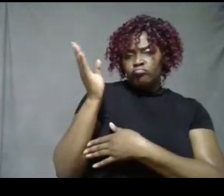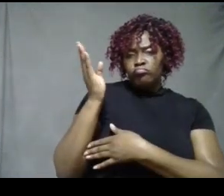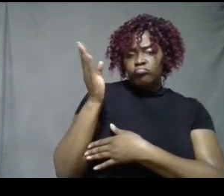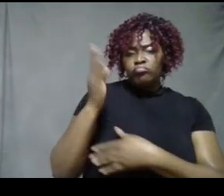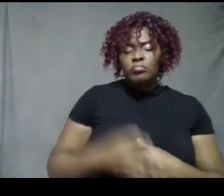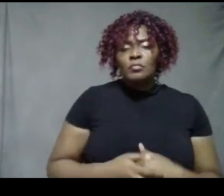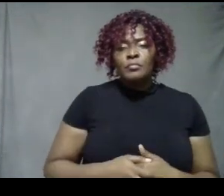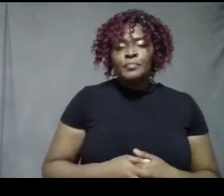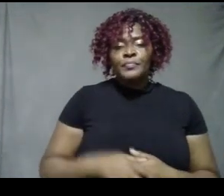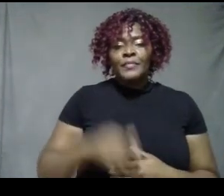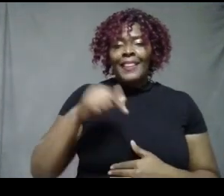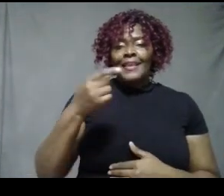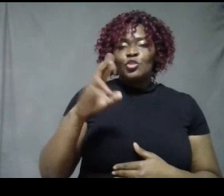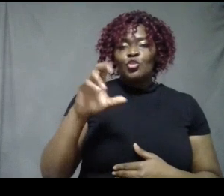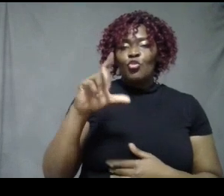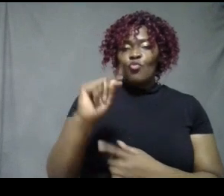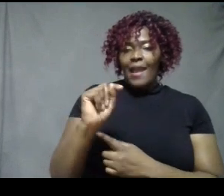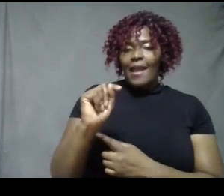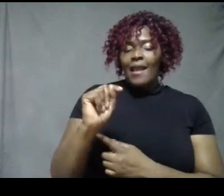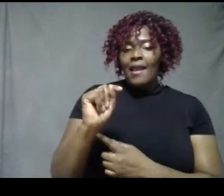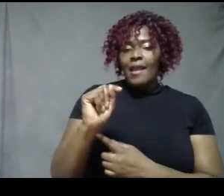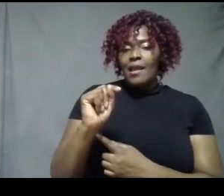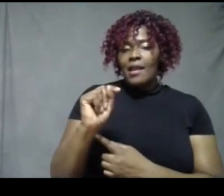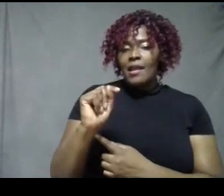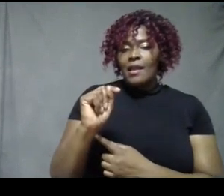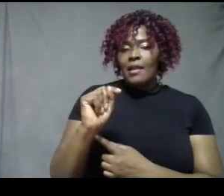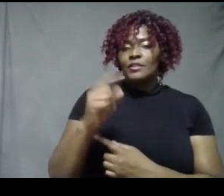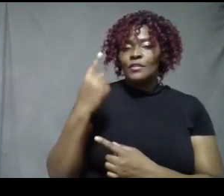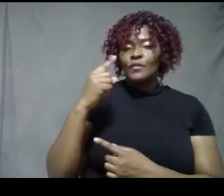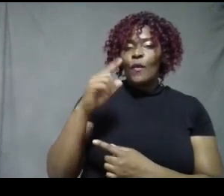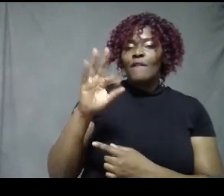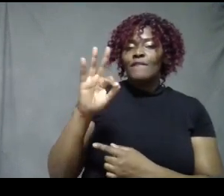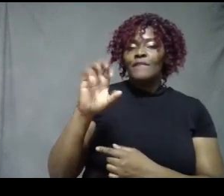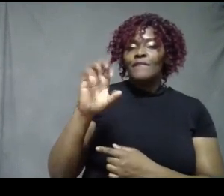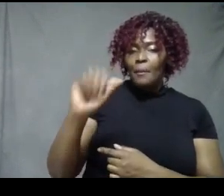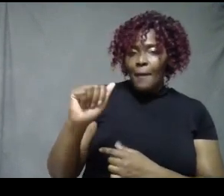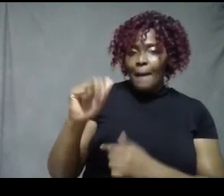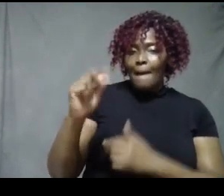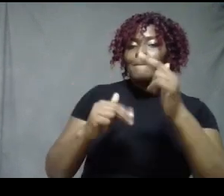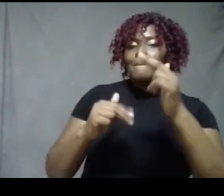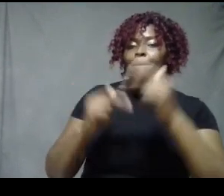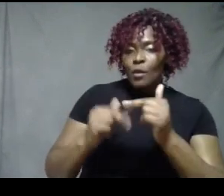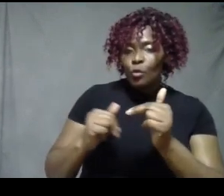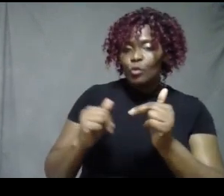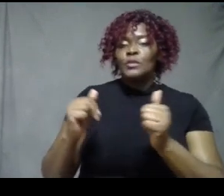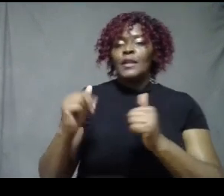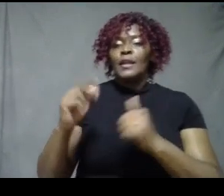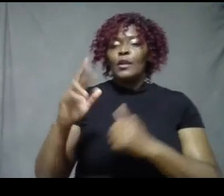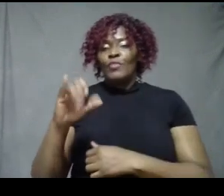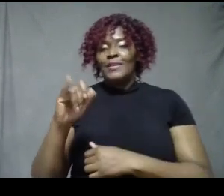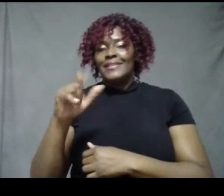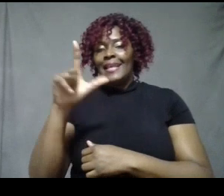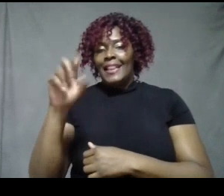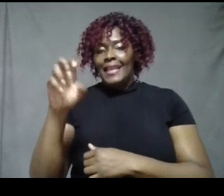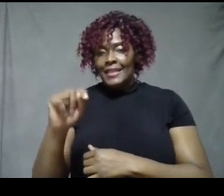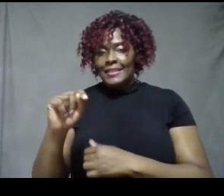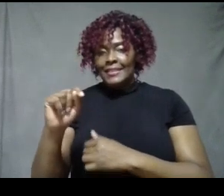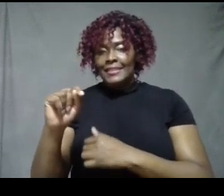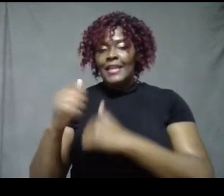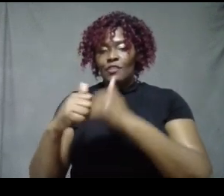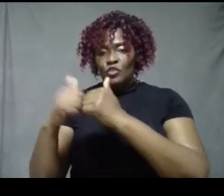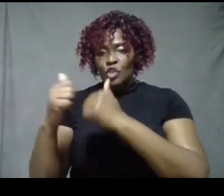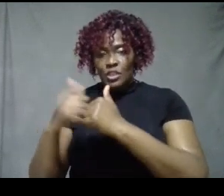This grant was for FEMA Building Resilient Infrastructure and Communities Grant. We have since heard from